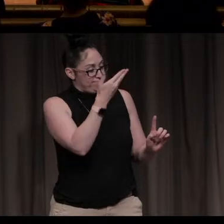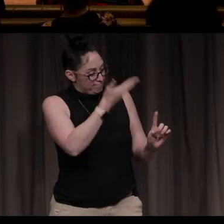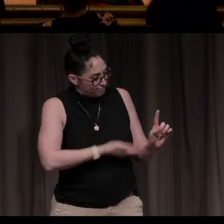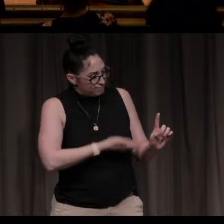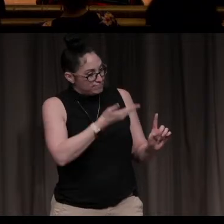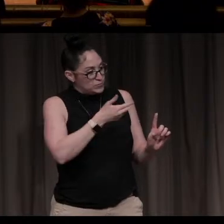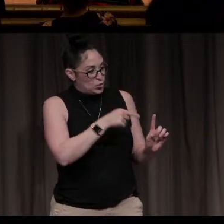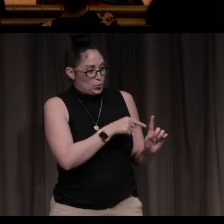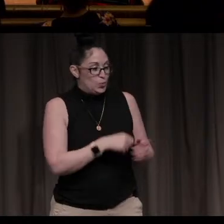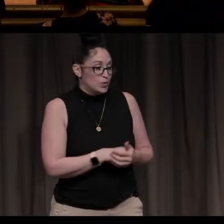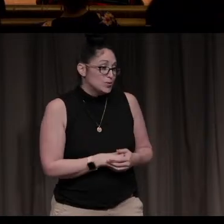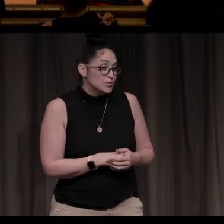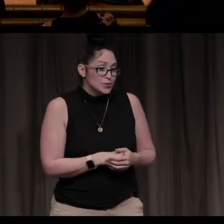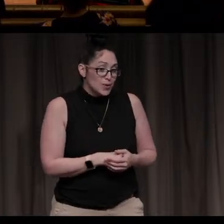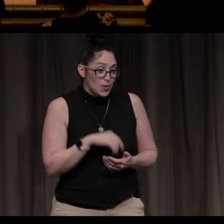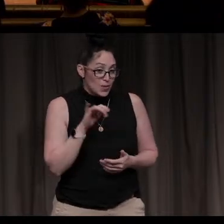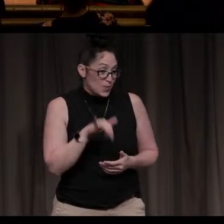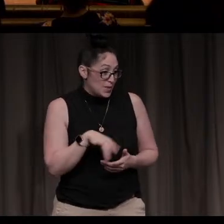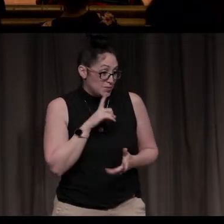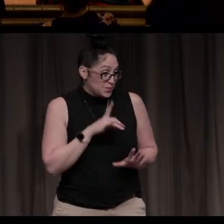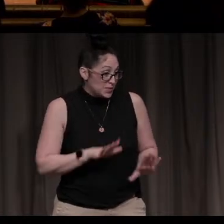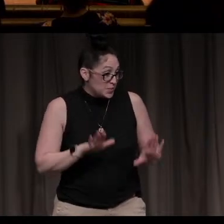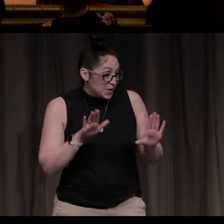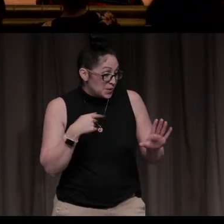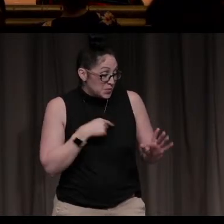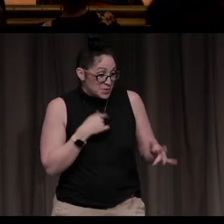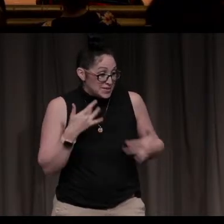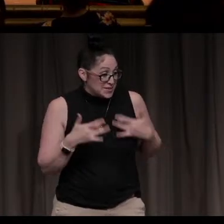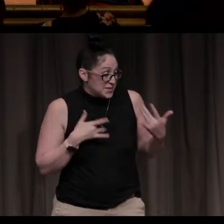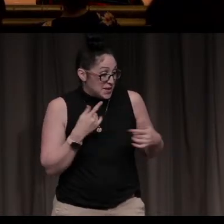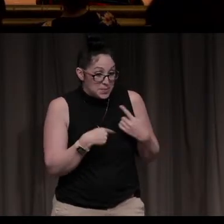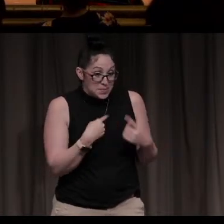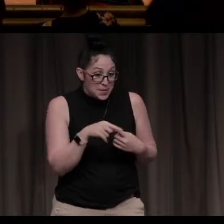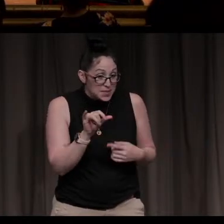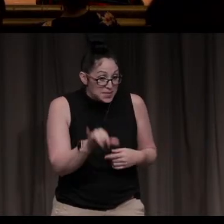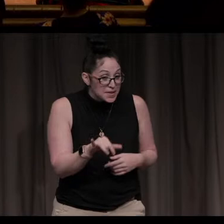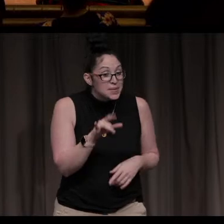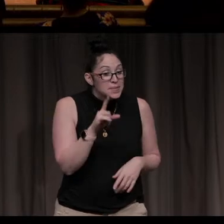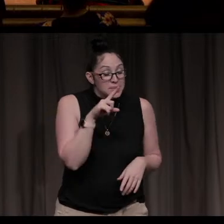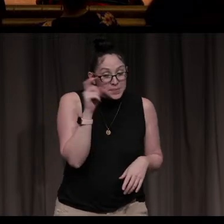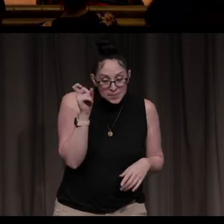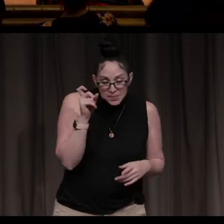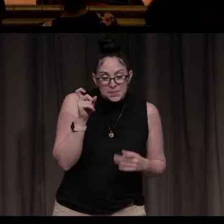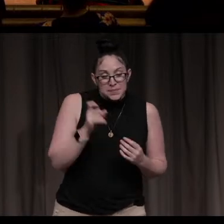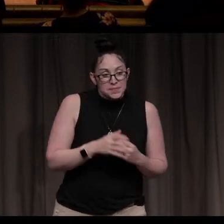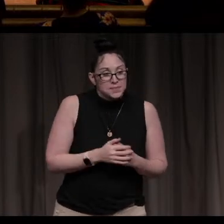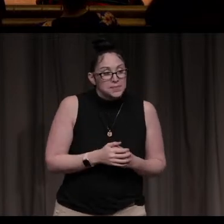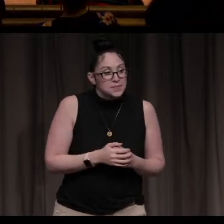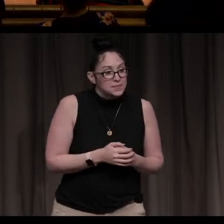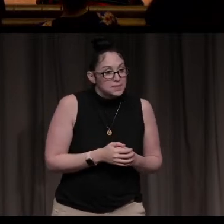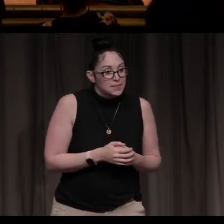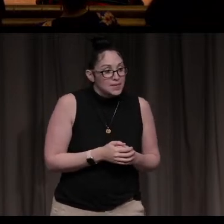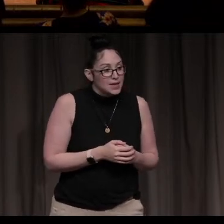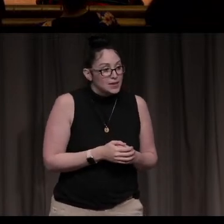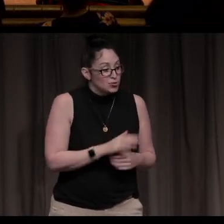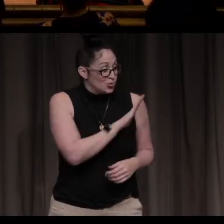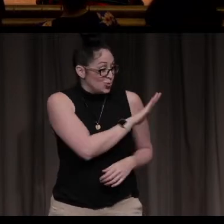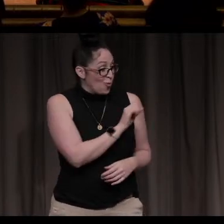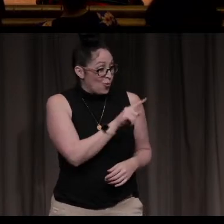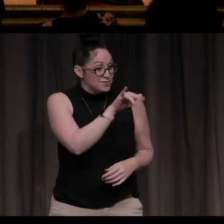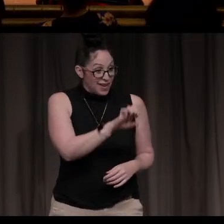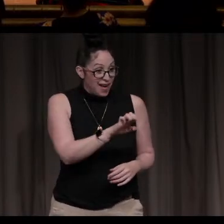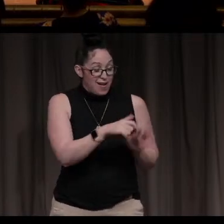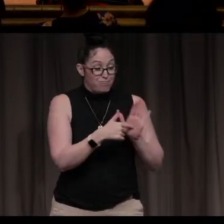actually turned out great, and we're so excited about that because we do see, we're putting your style out